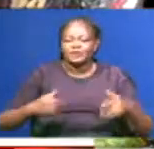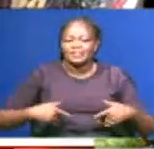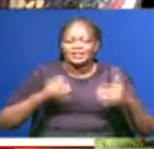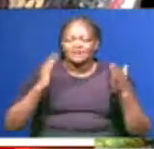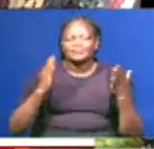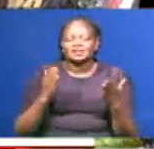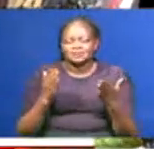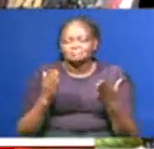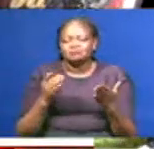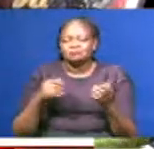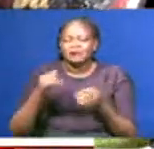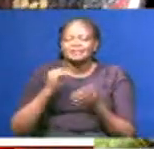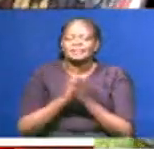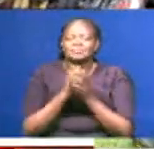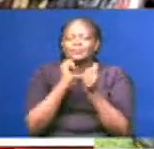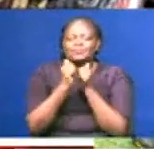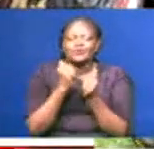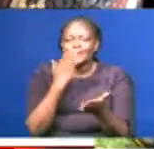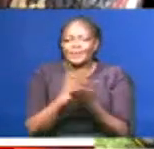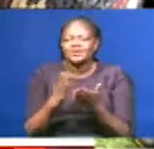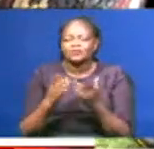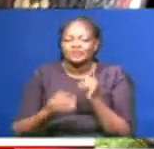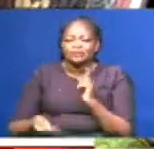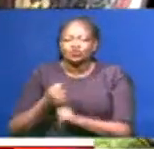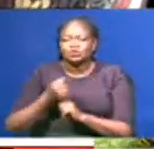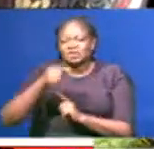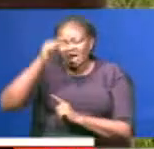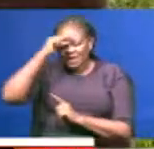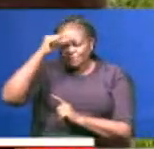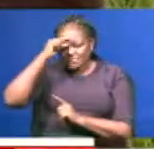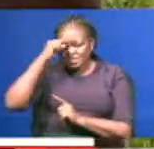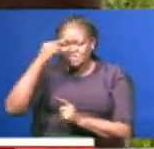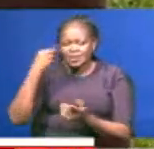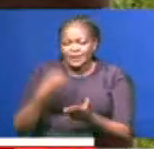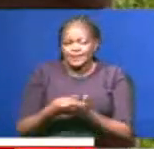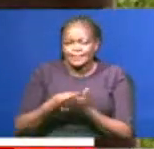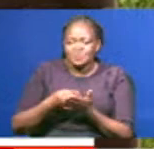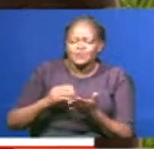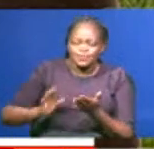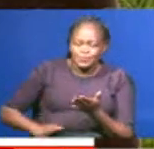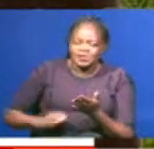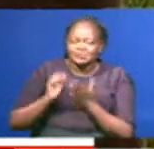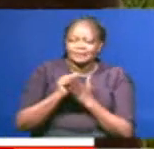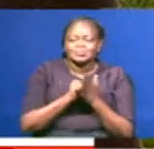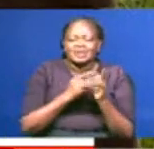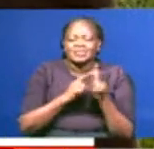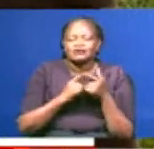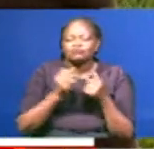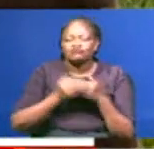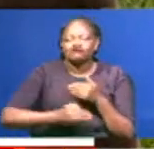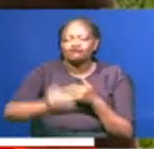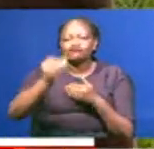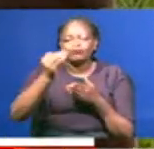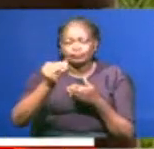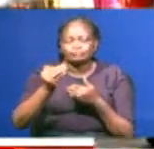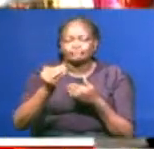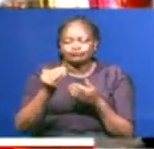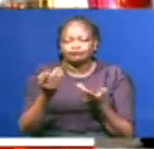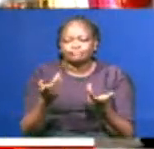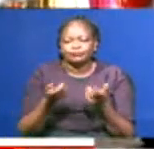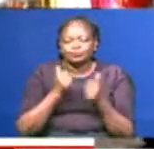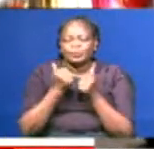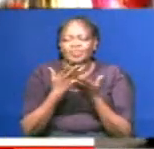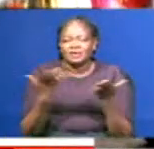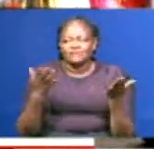Arts and Sports says as part of actualizing the government's Pesa Mfukoni agenda, bazaars will henceforth be set aside at sporting events for